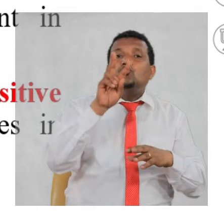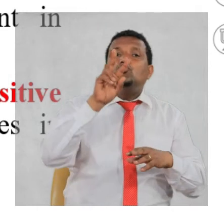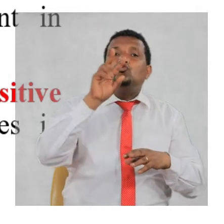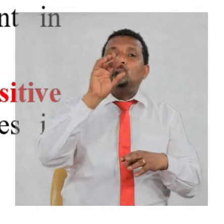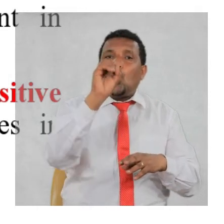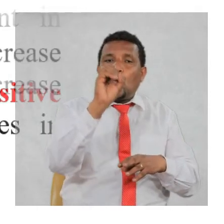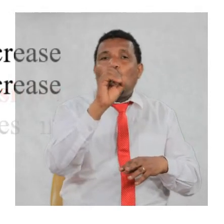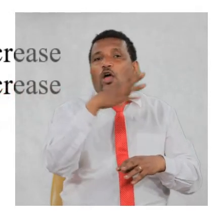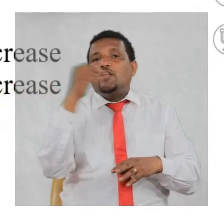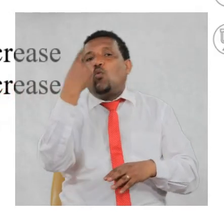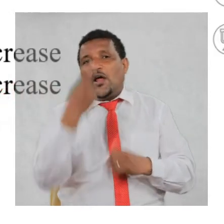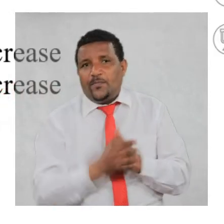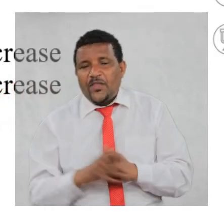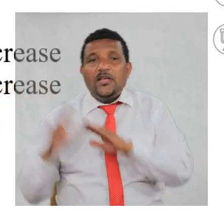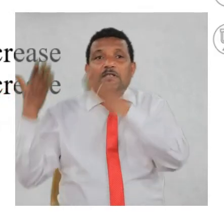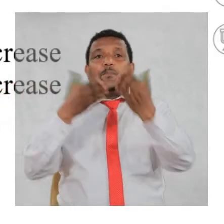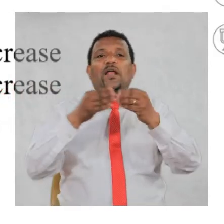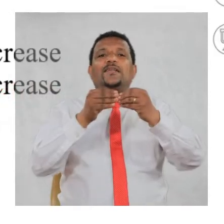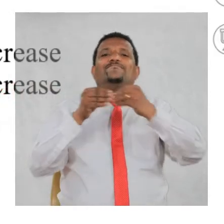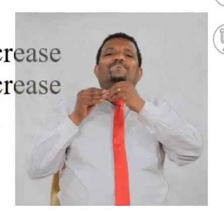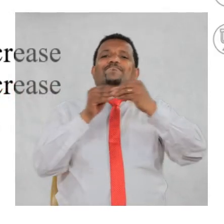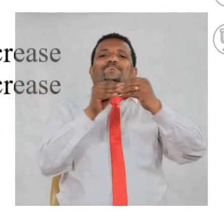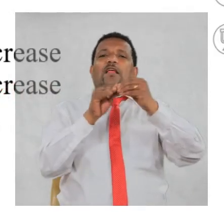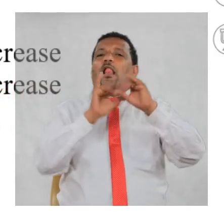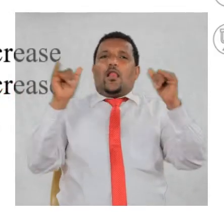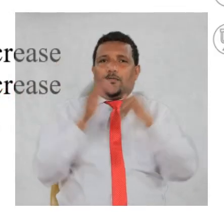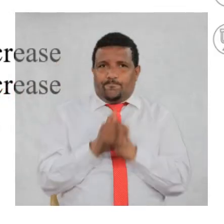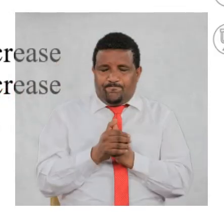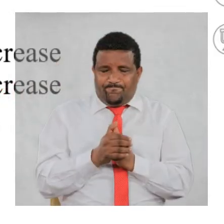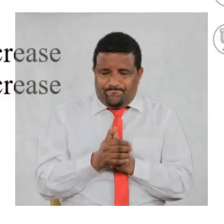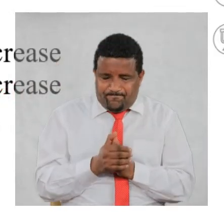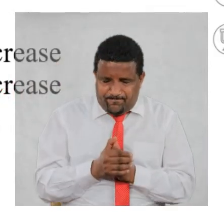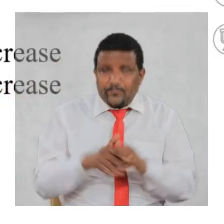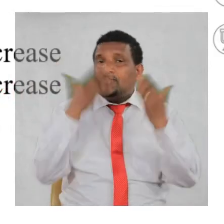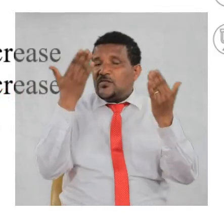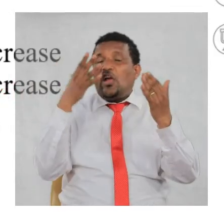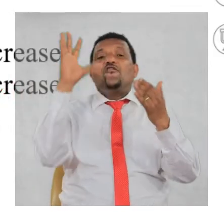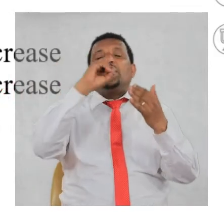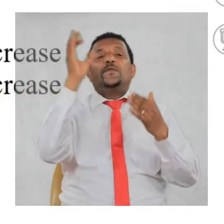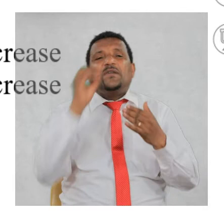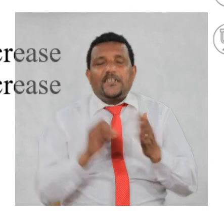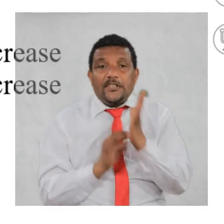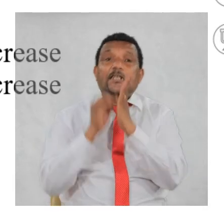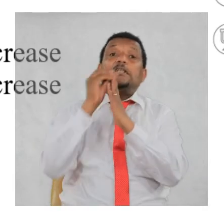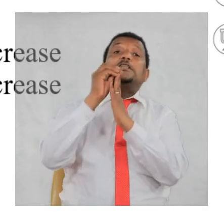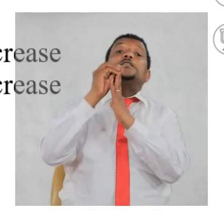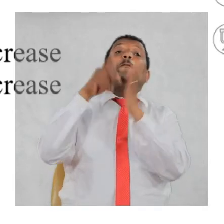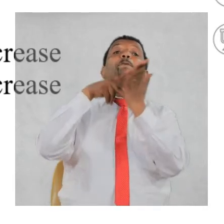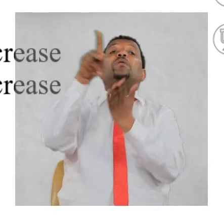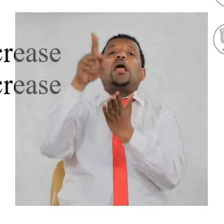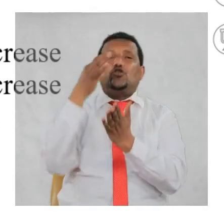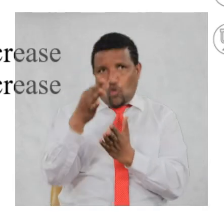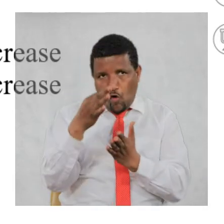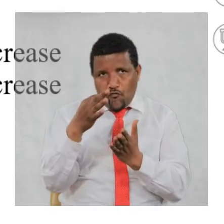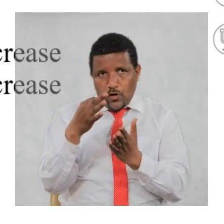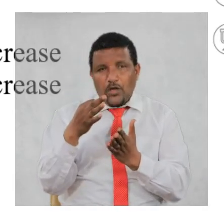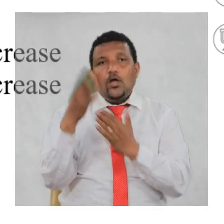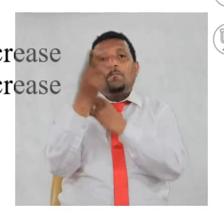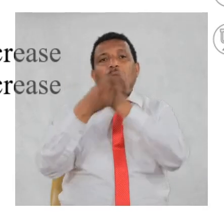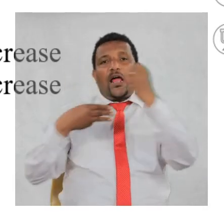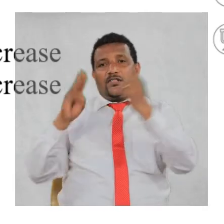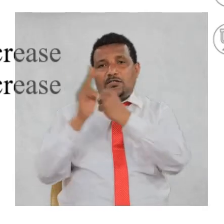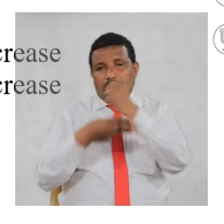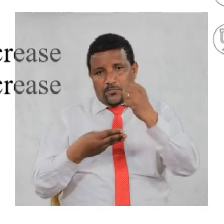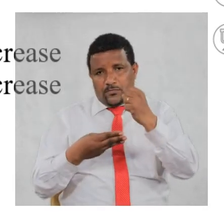said to be inelastic. For example, a 50% increase in price of weight leads to only